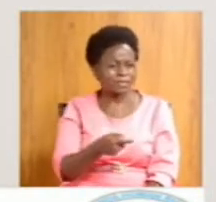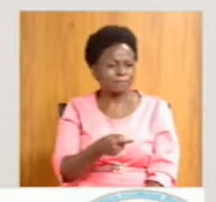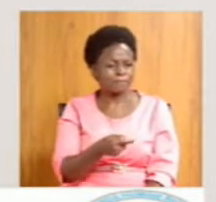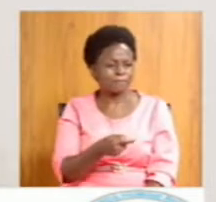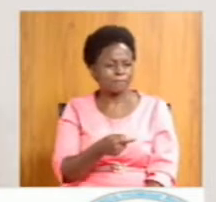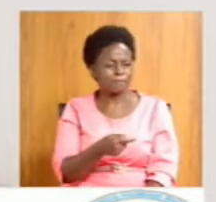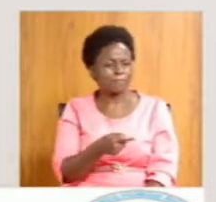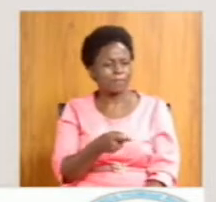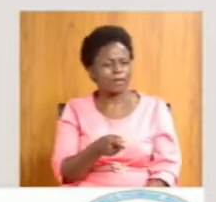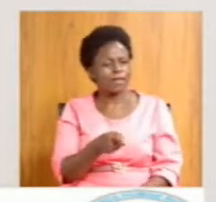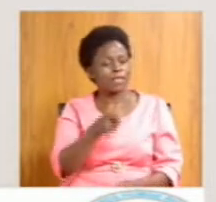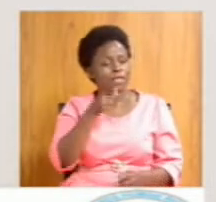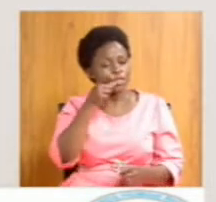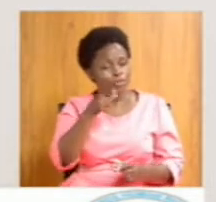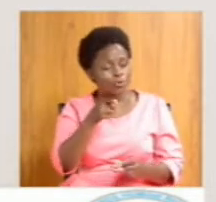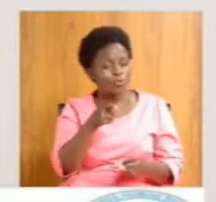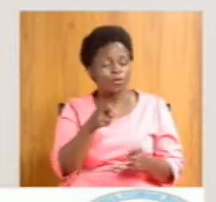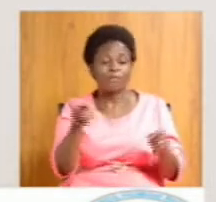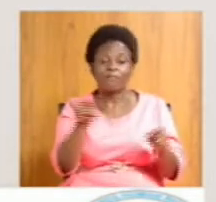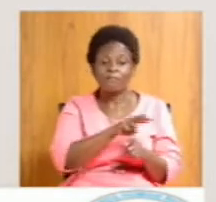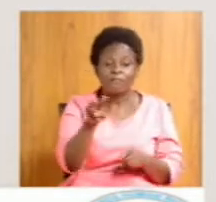you are in essence